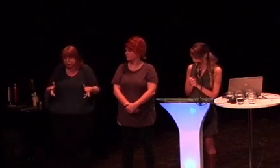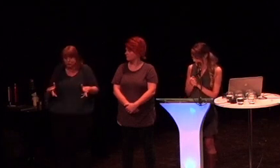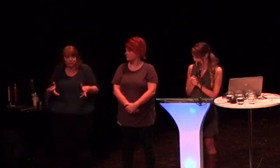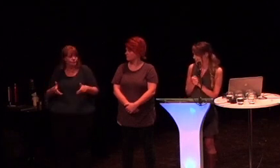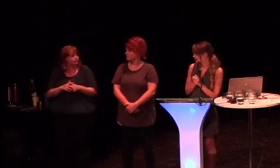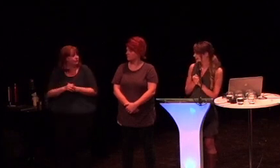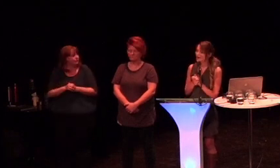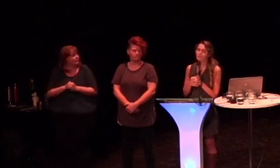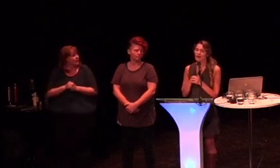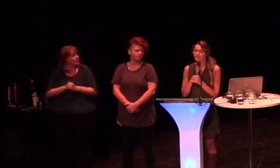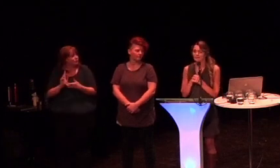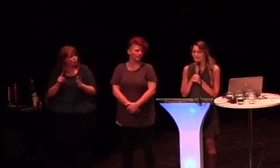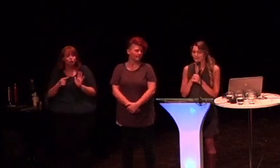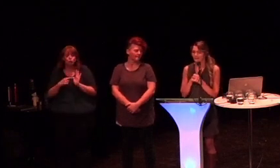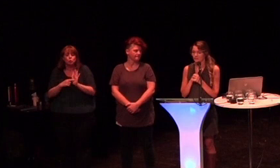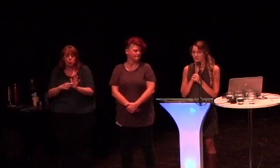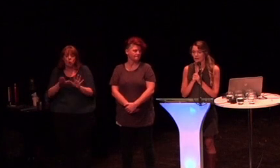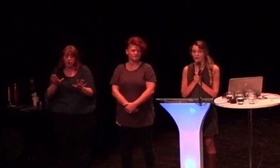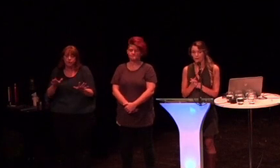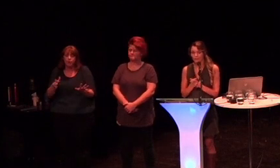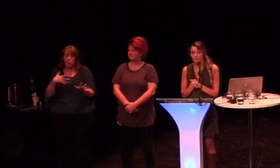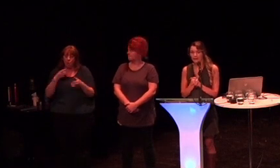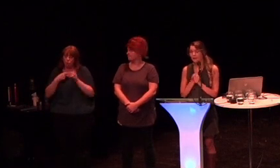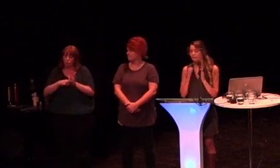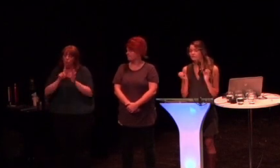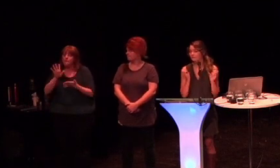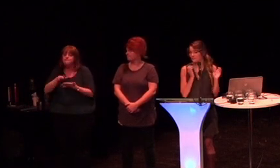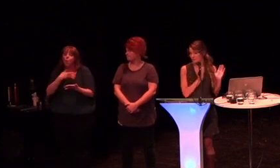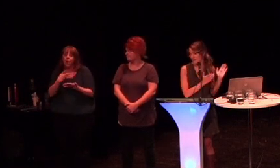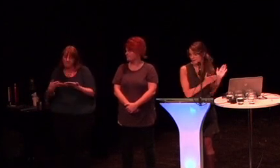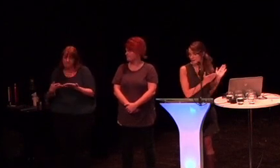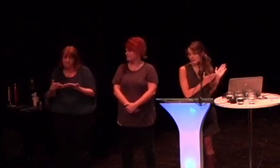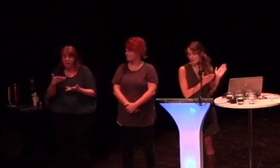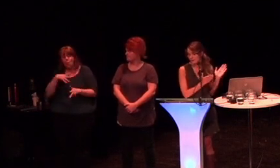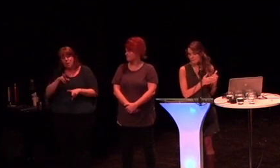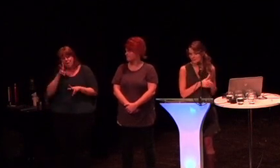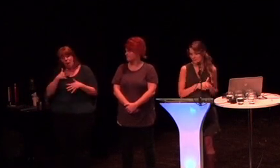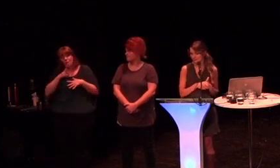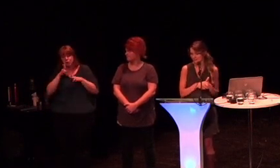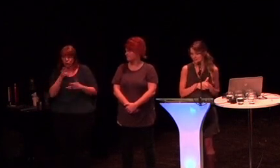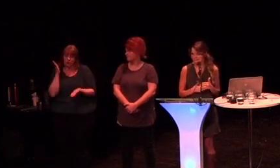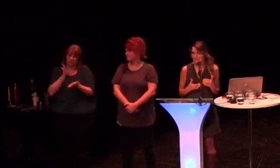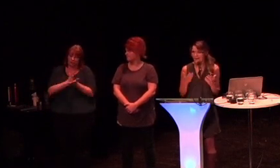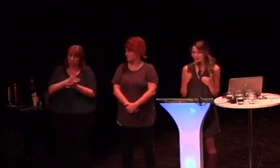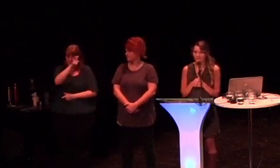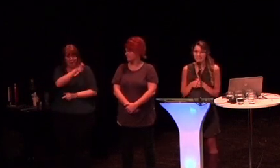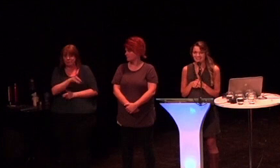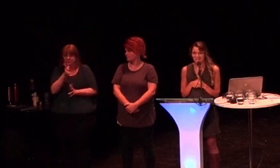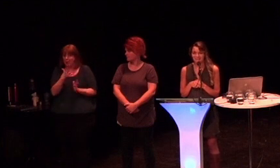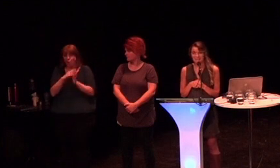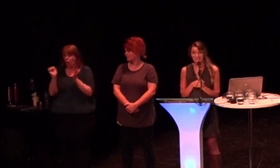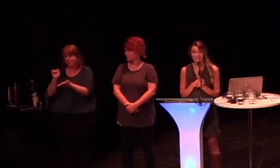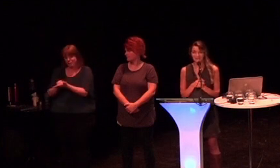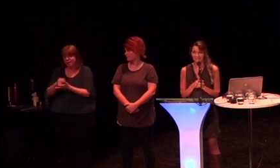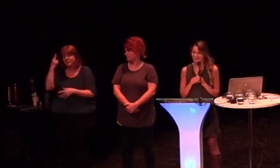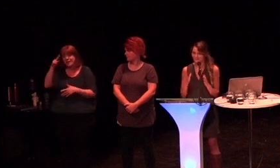emphasize this, I'm just going to show you a poem that I would have loved to show the actual guy doing it, but copyright. But his name